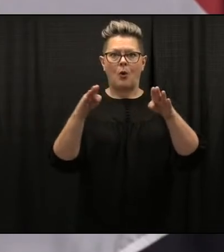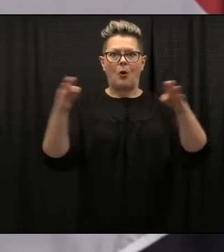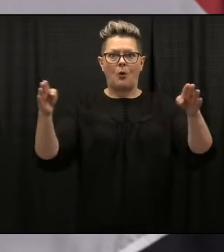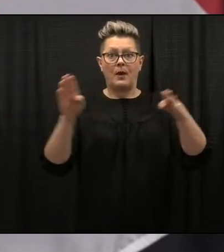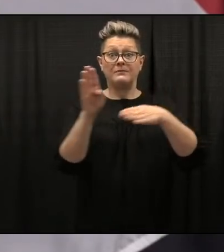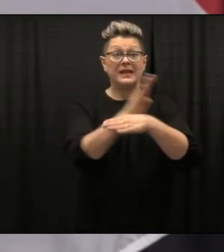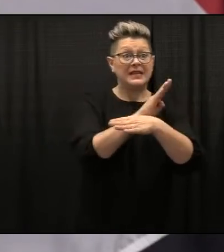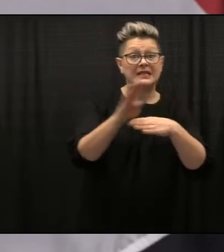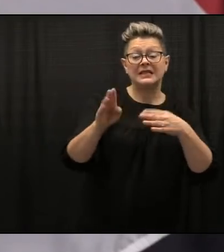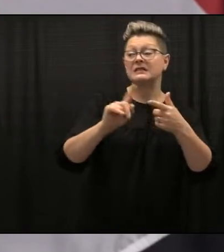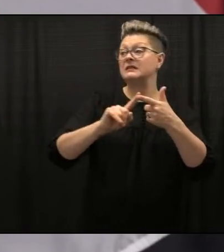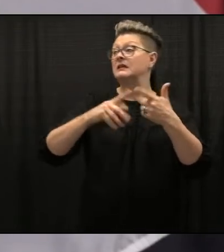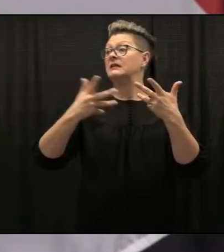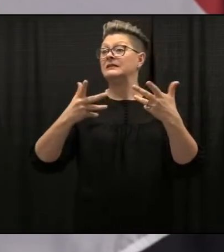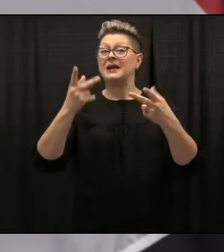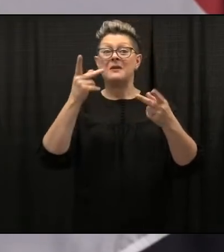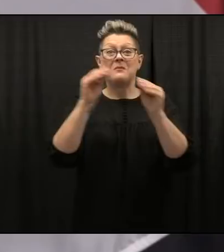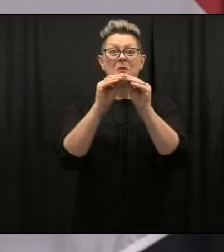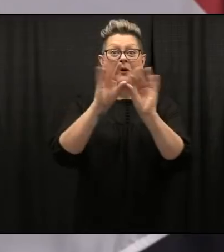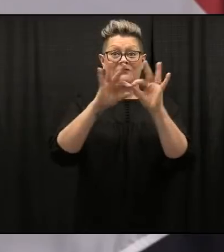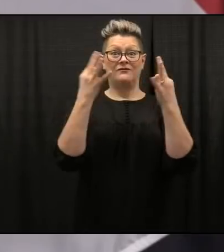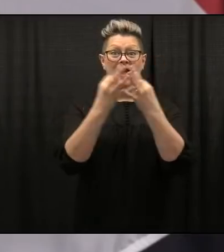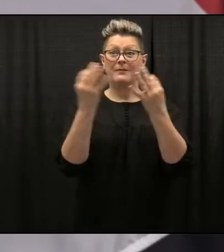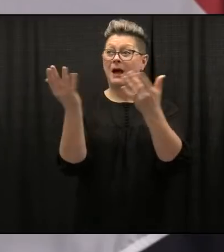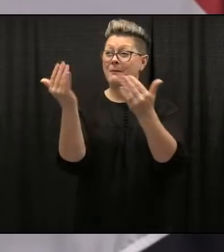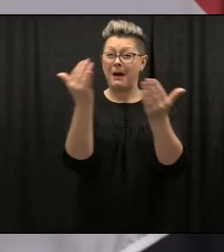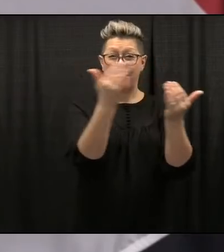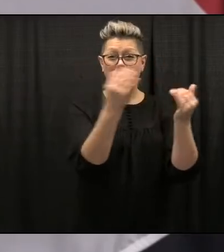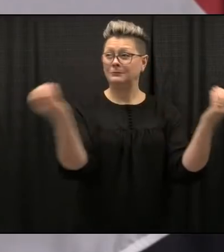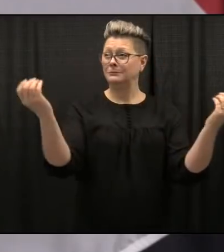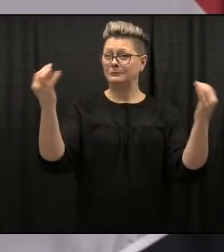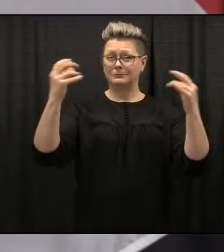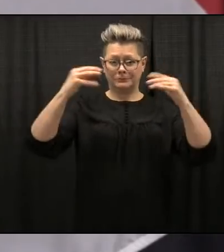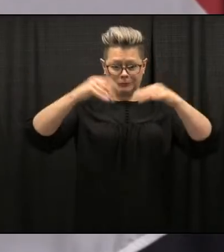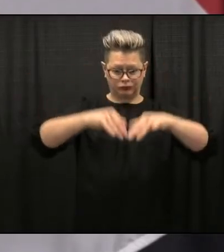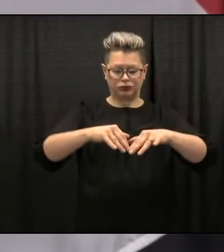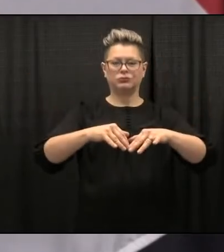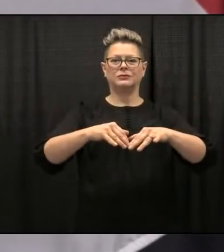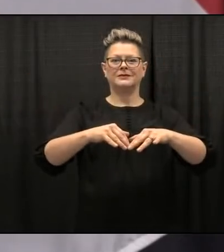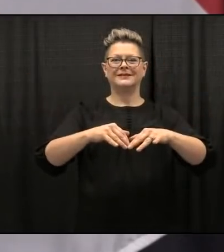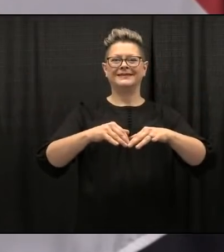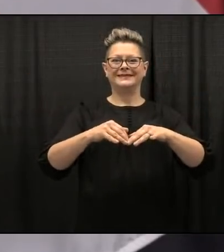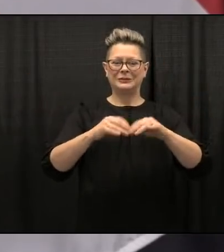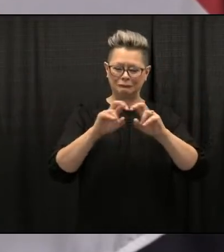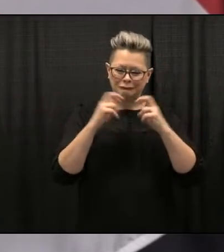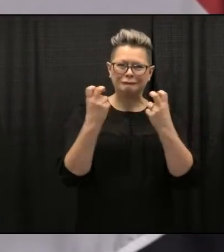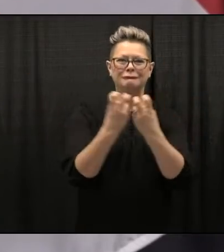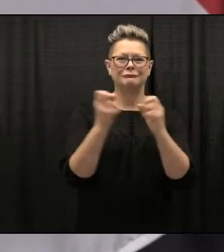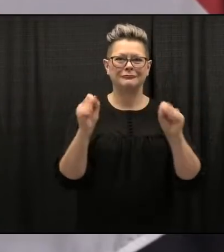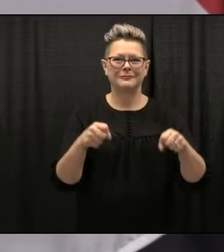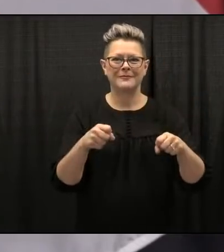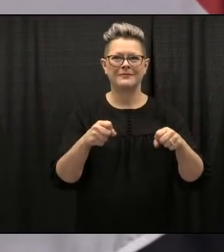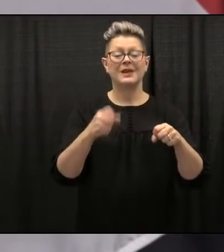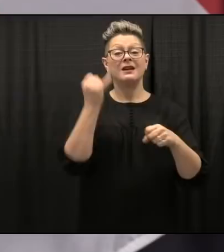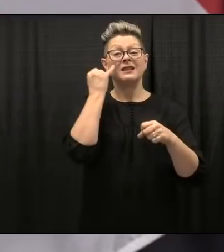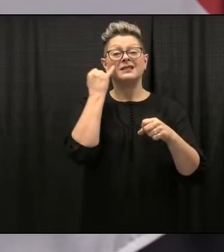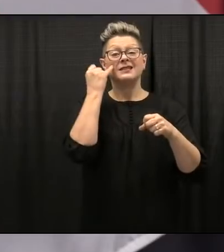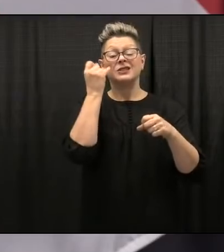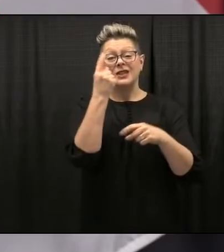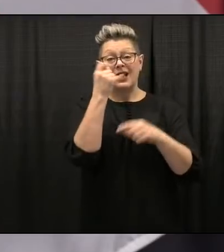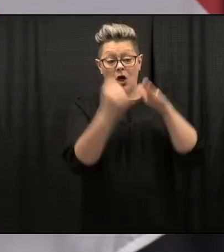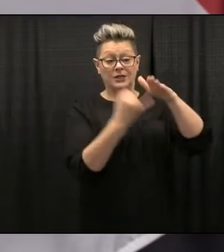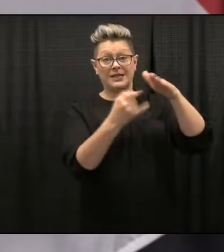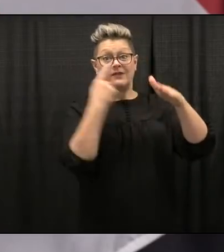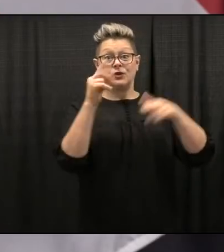to simply being able to see some more family and friends. In addition, the isolation requirements for travelers into our